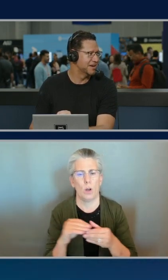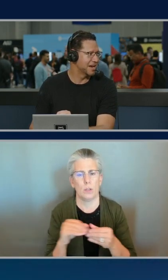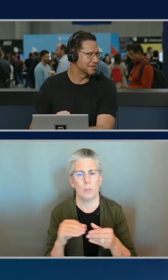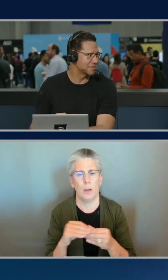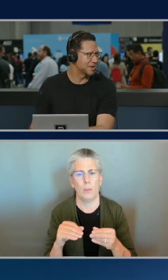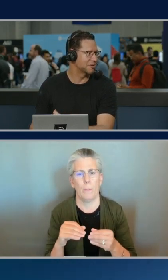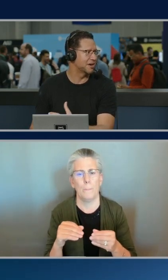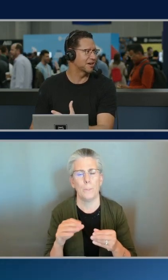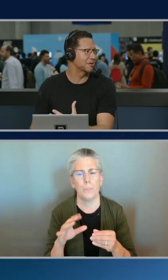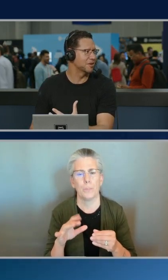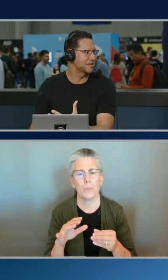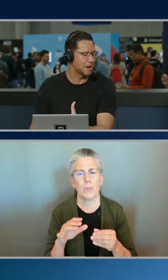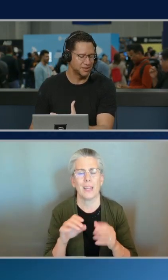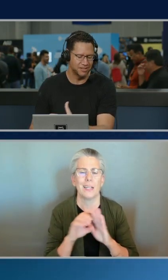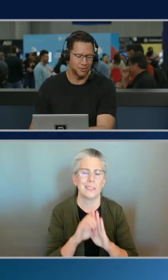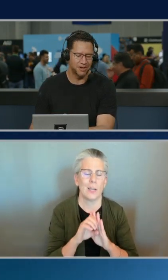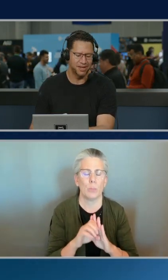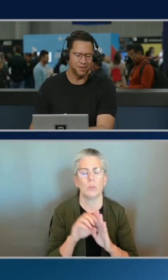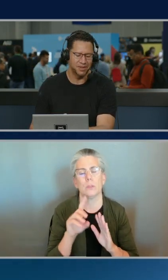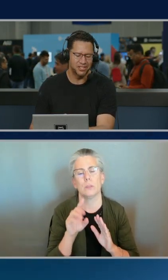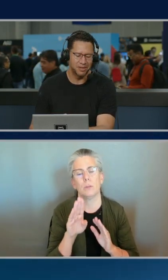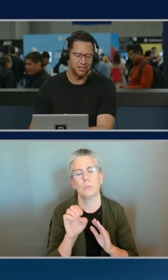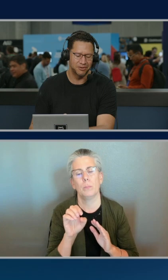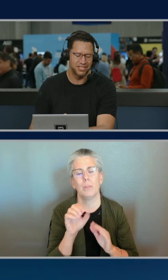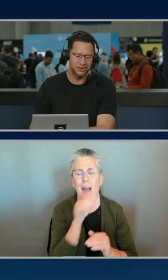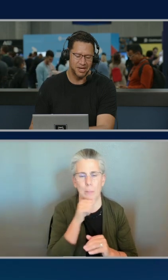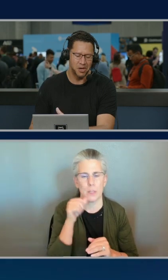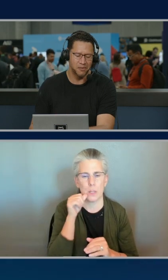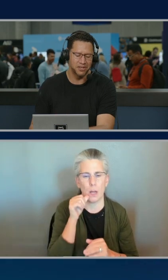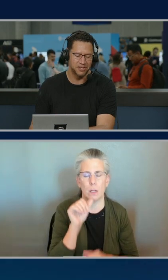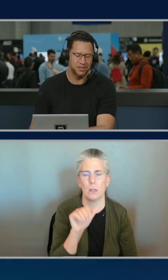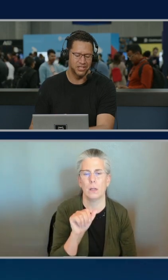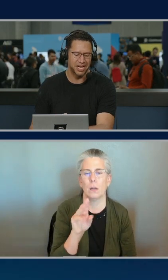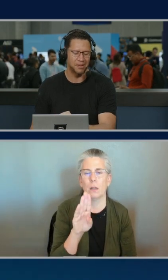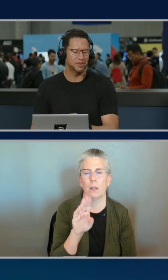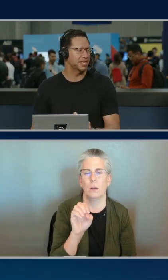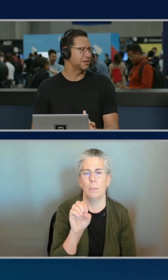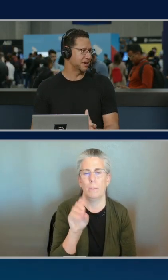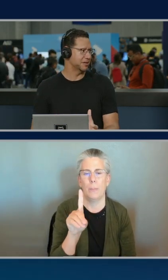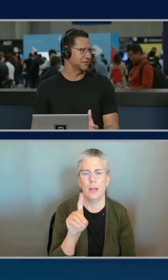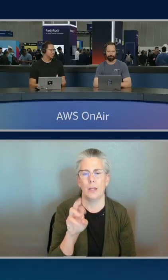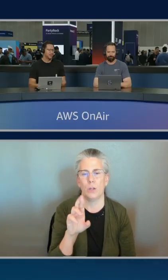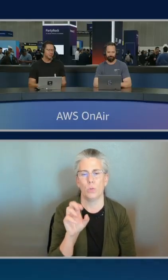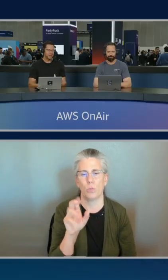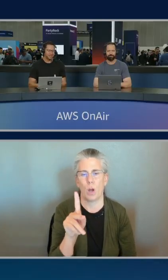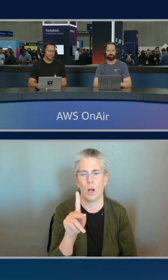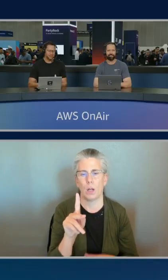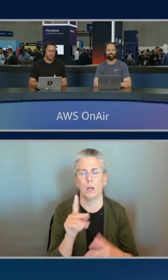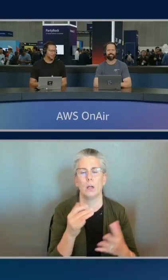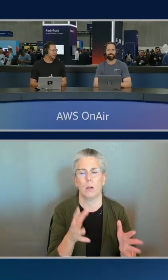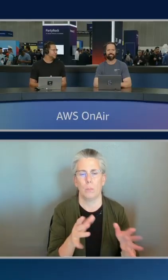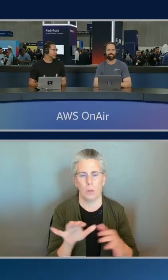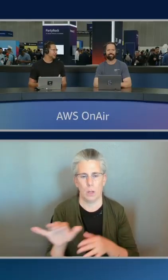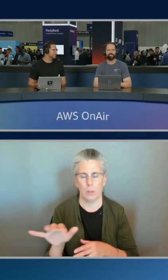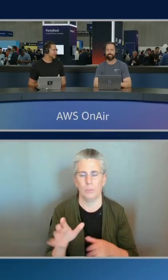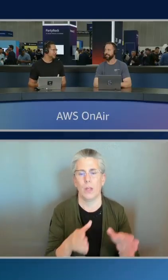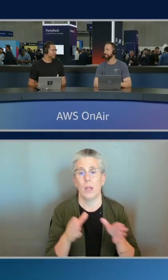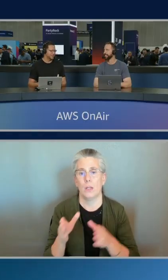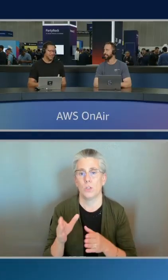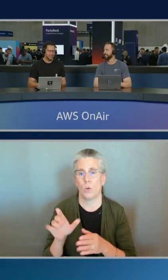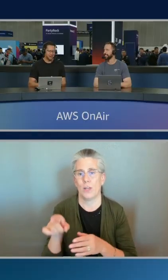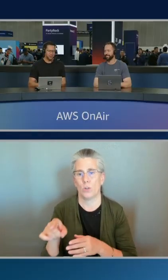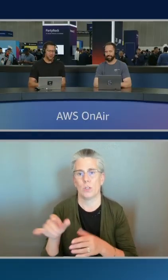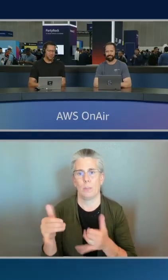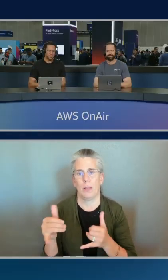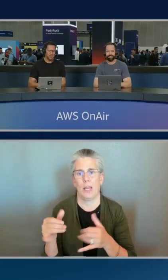of Amazon Bedrock and what the options were there. But let's jump straight over to the chat playground because we talked about comparing models